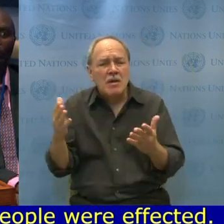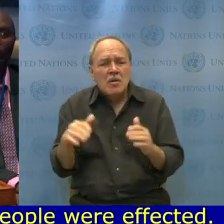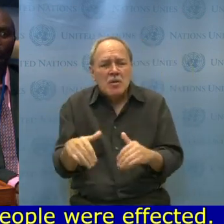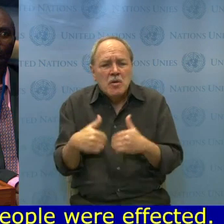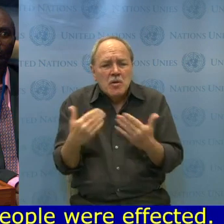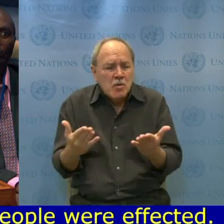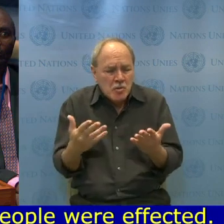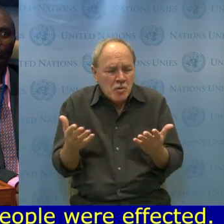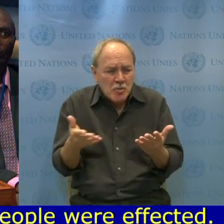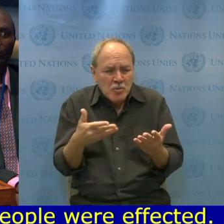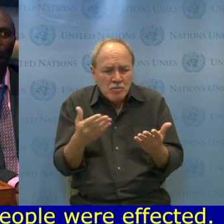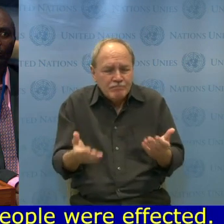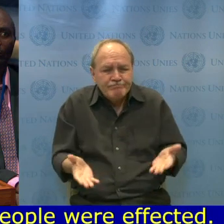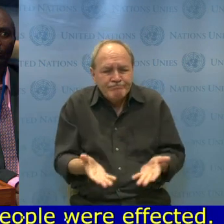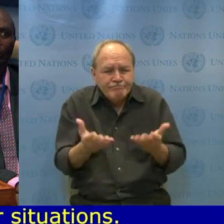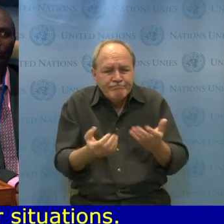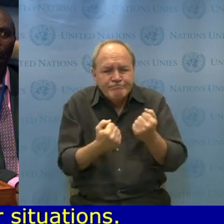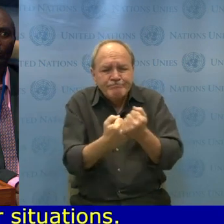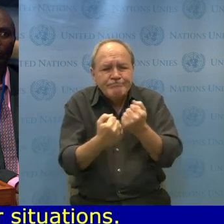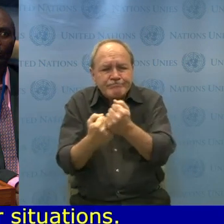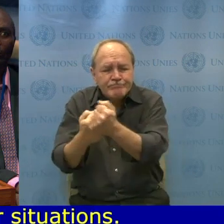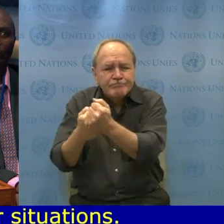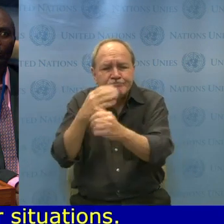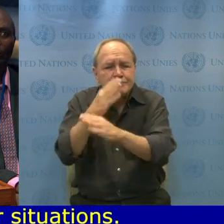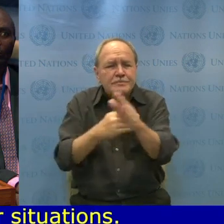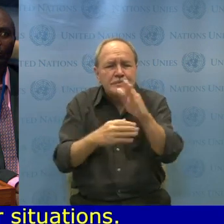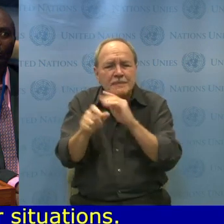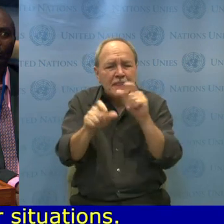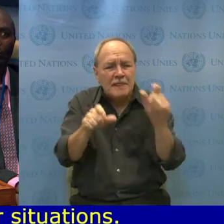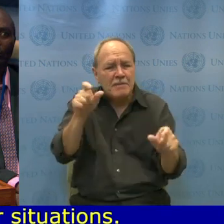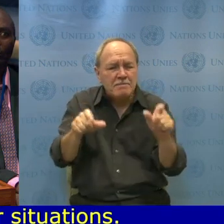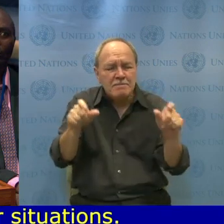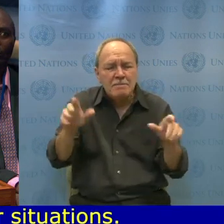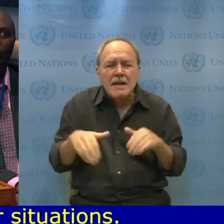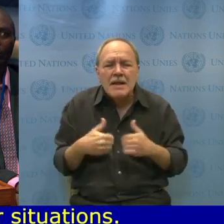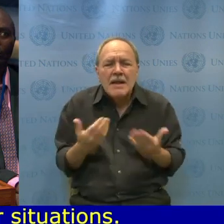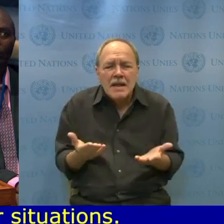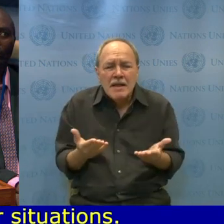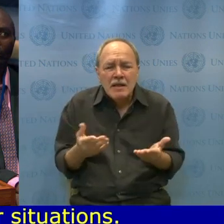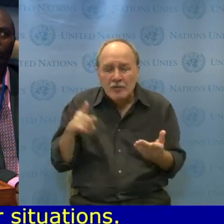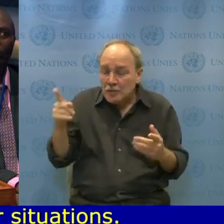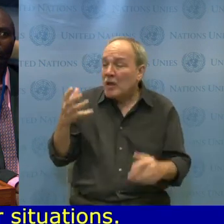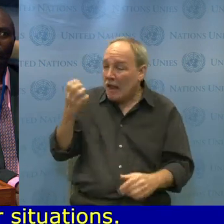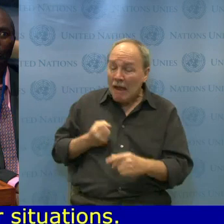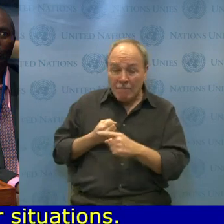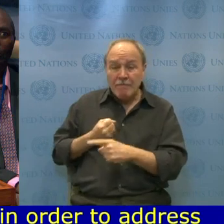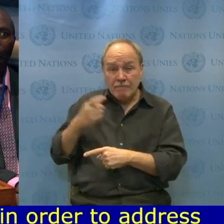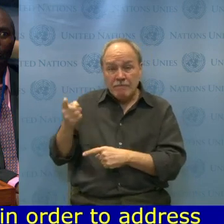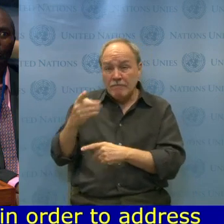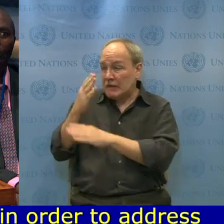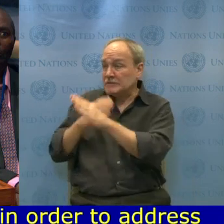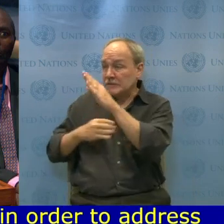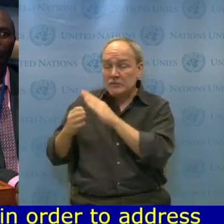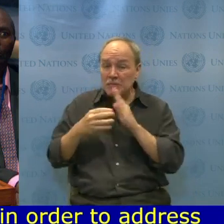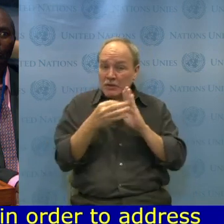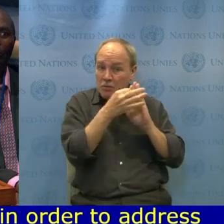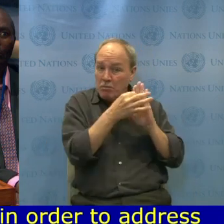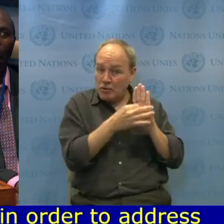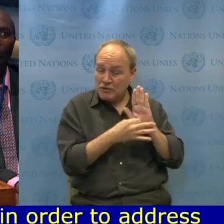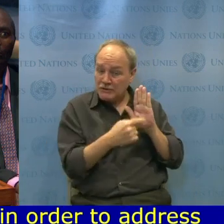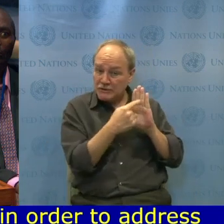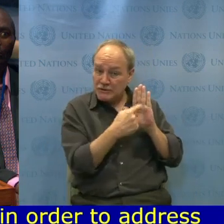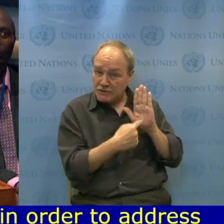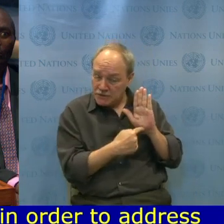with disabilities? Madam Speaker, we have a disability policy that has resulted